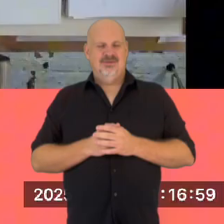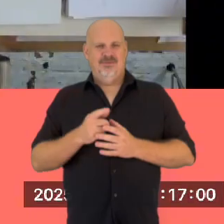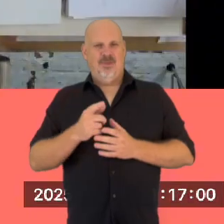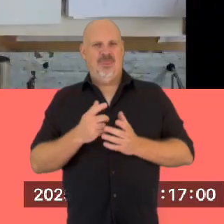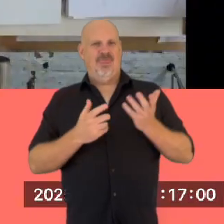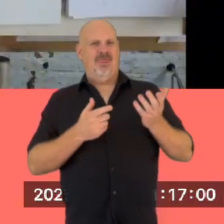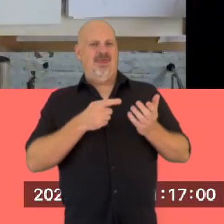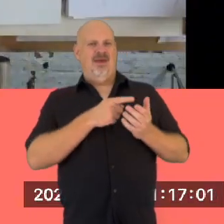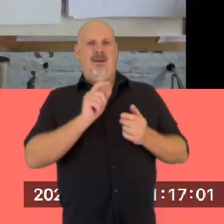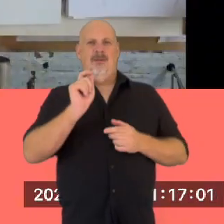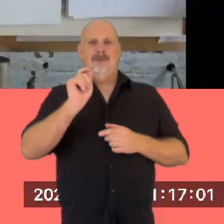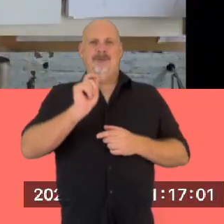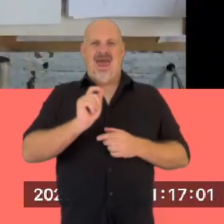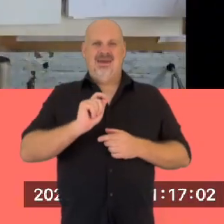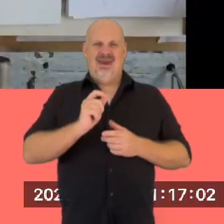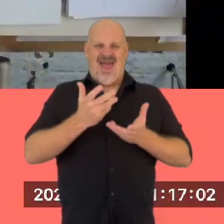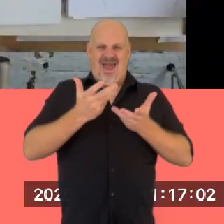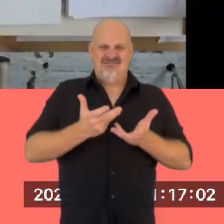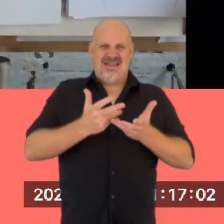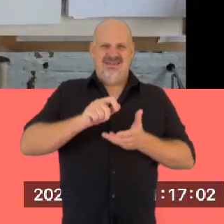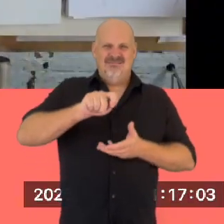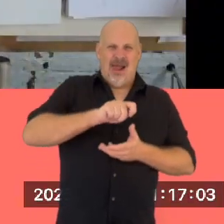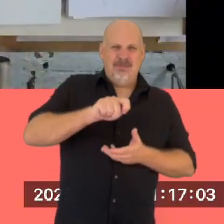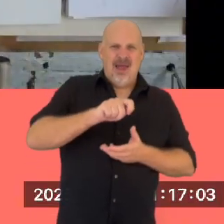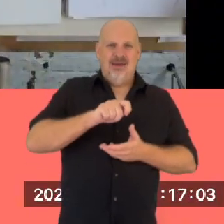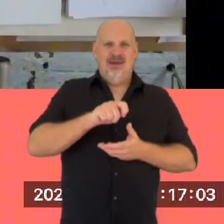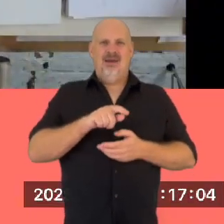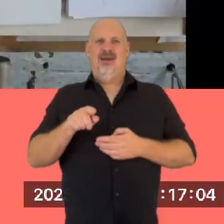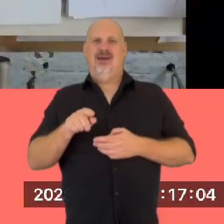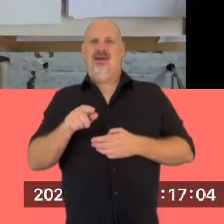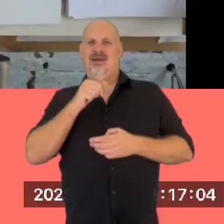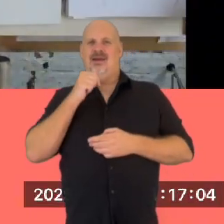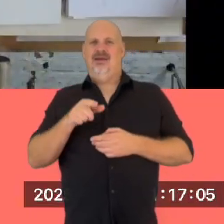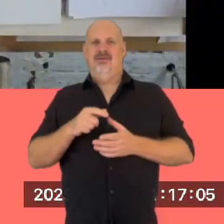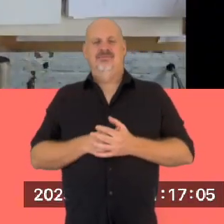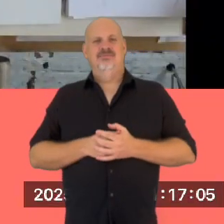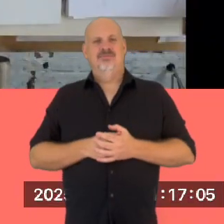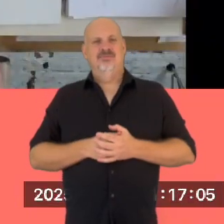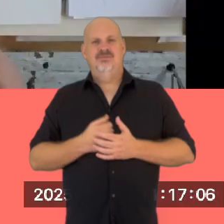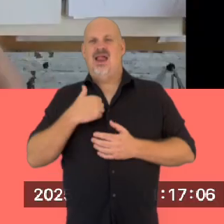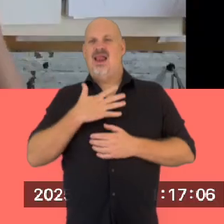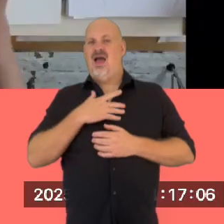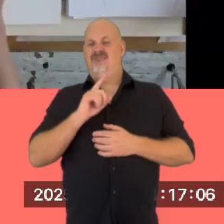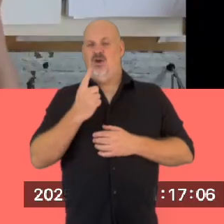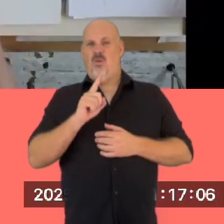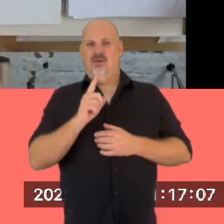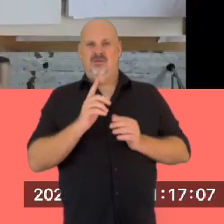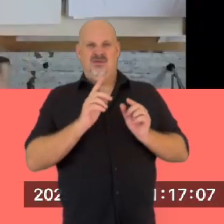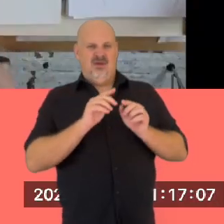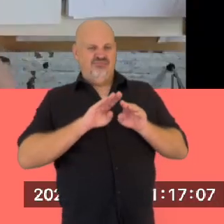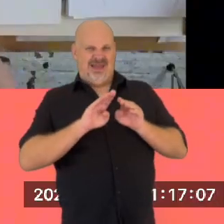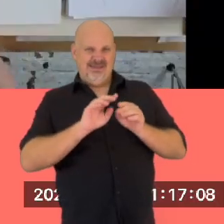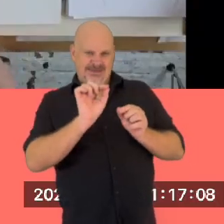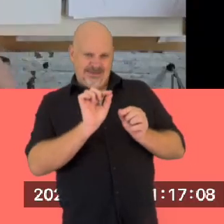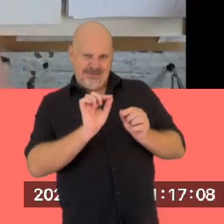pencil and heavy felt pen that we've had a go at already. And I always like to get a little piece